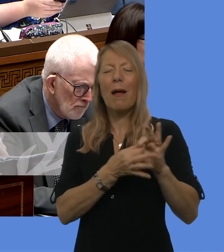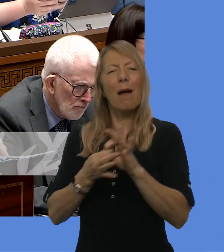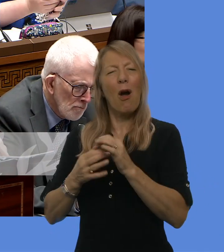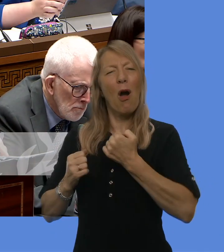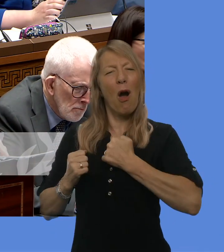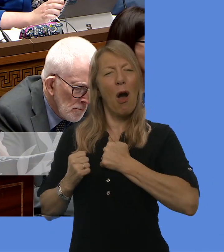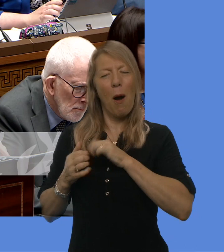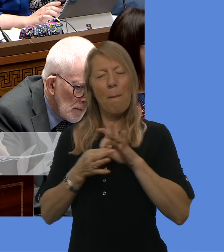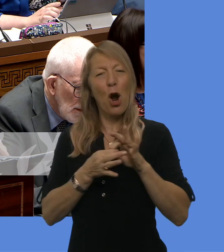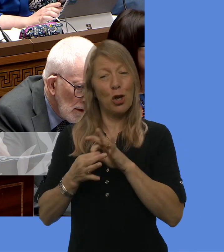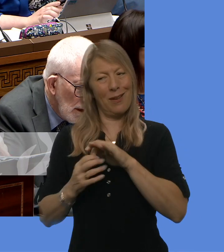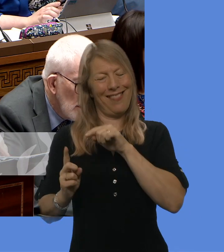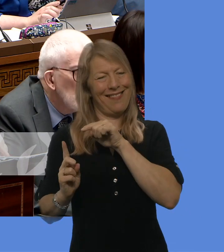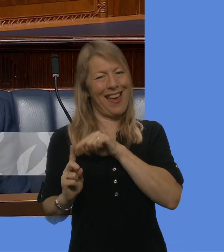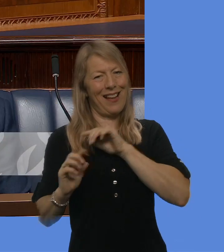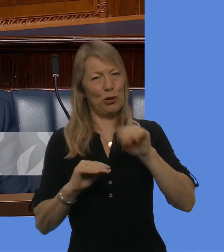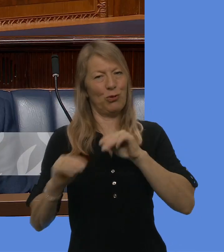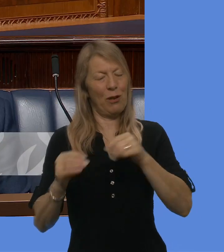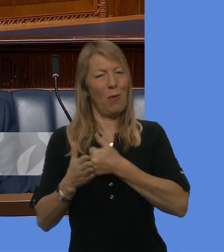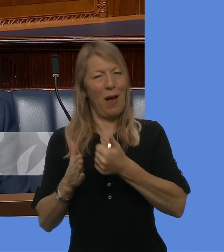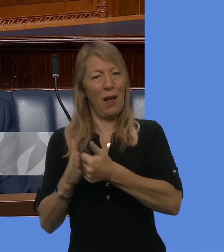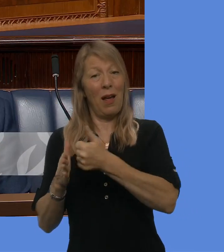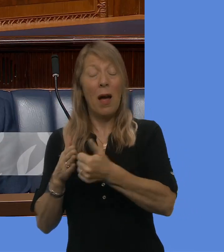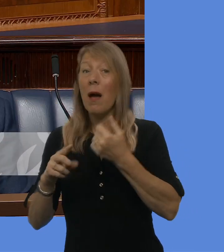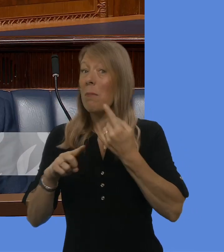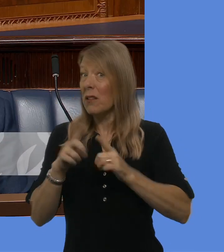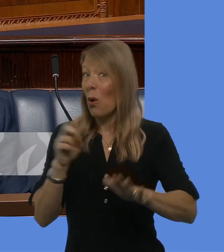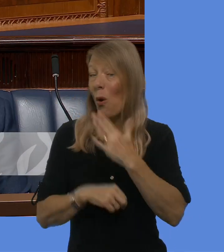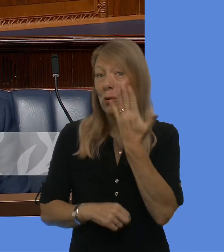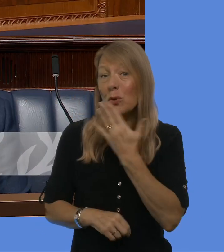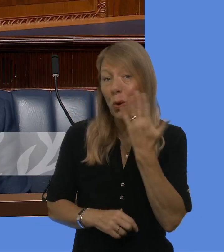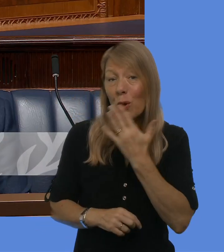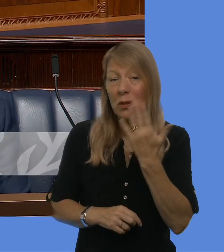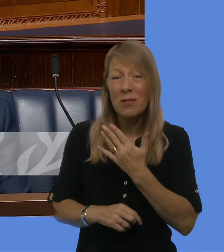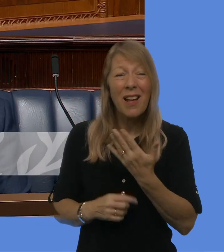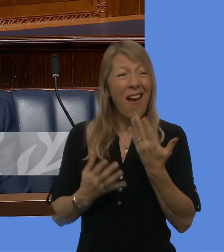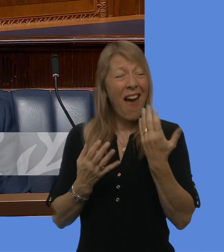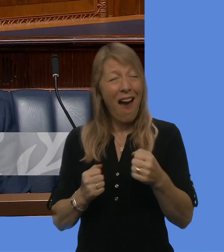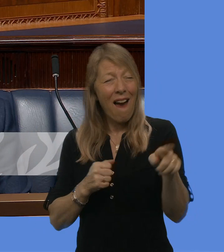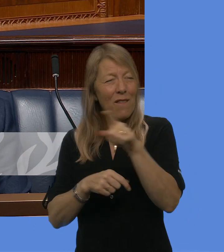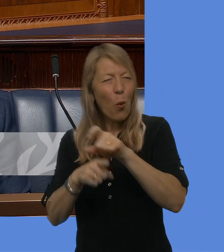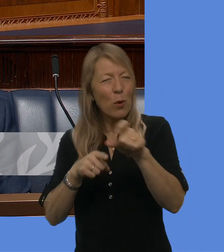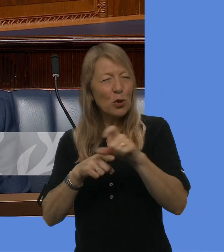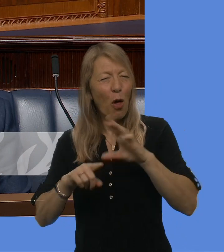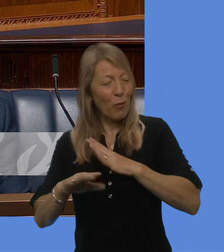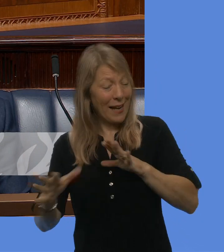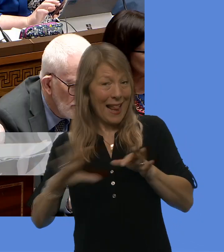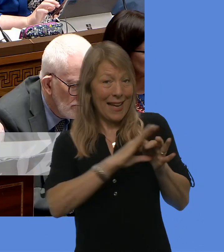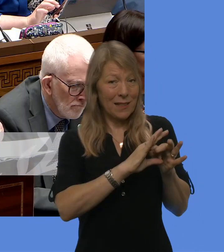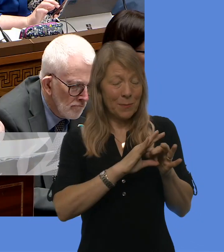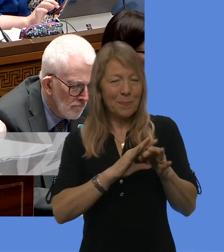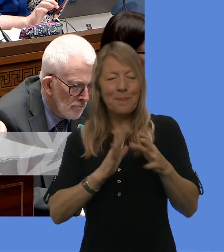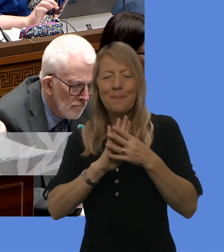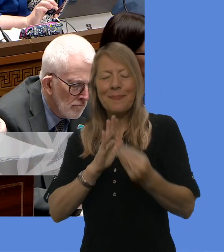of service users as well as with all schools. It can be integrated into existing programmes such as those by the Education Authority, Communities